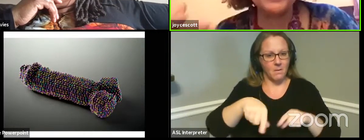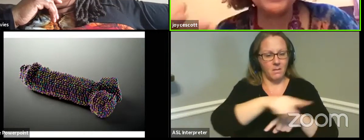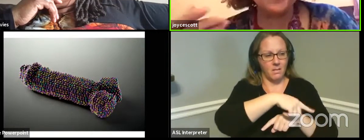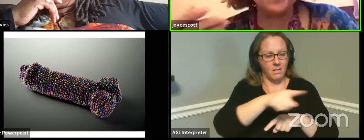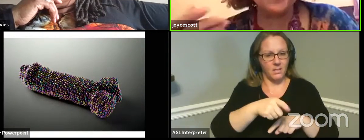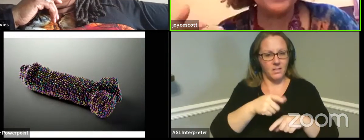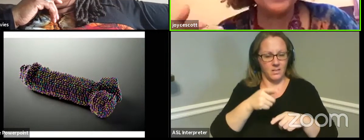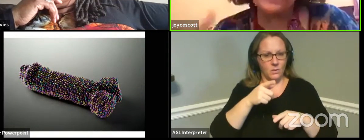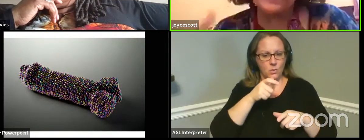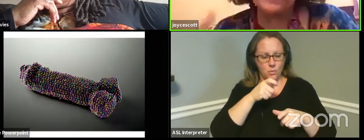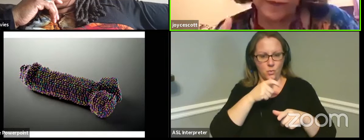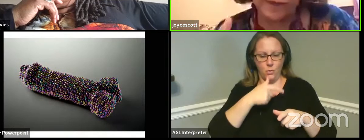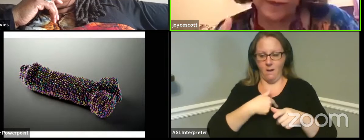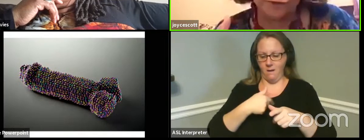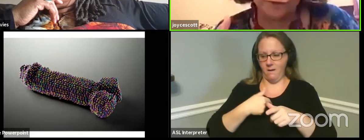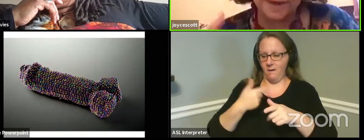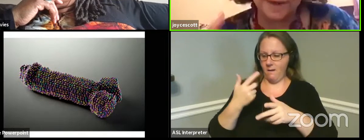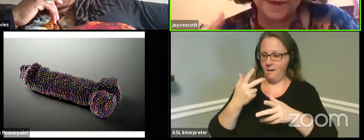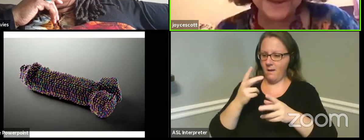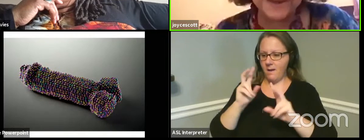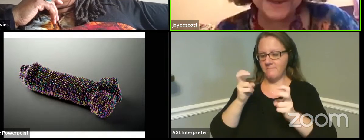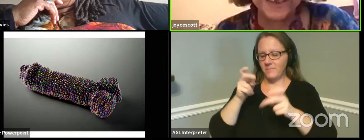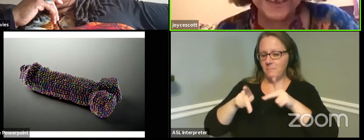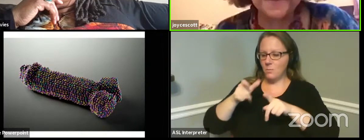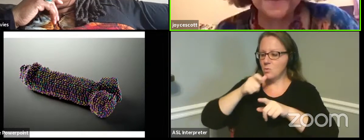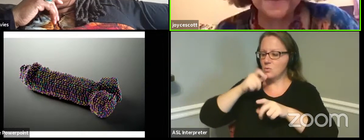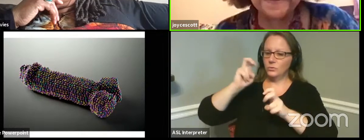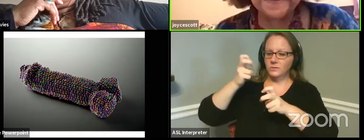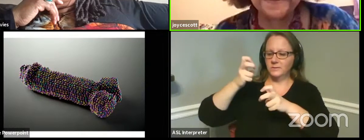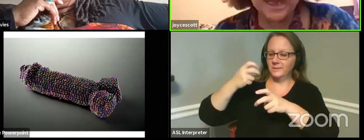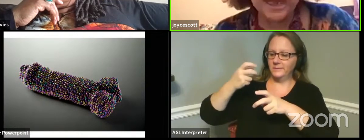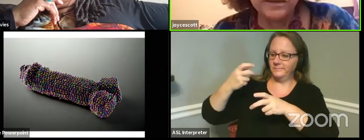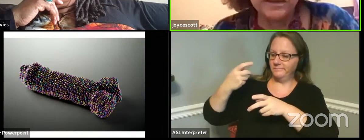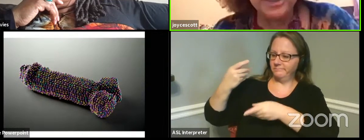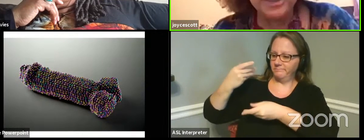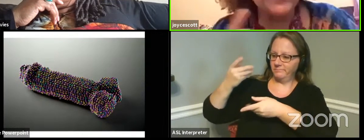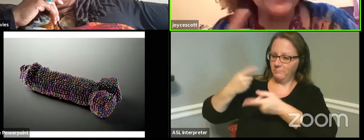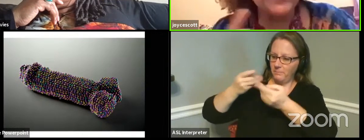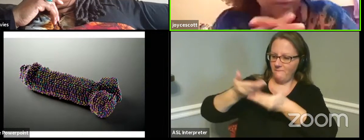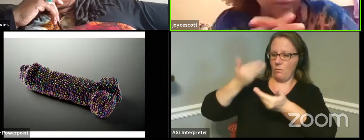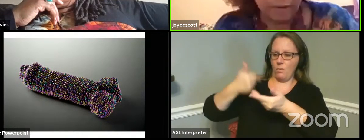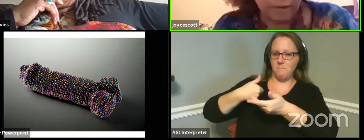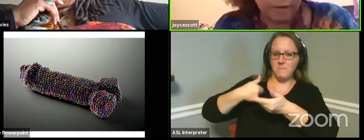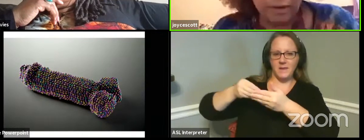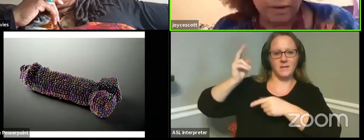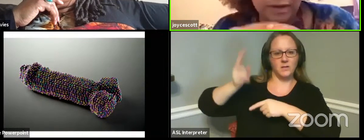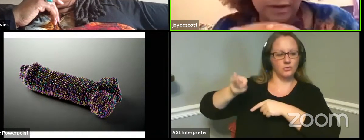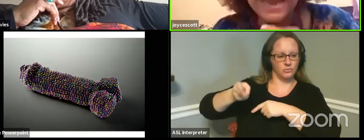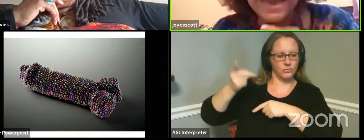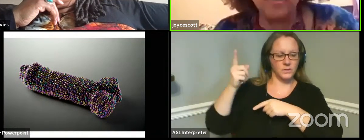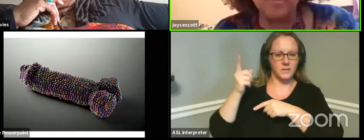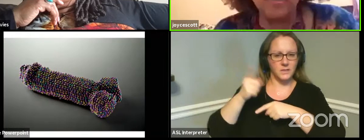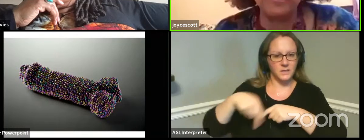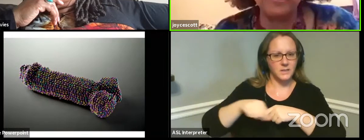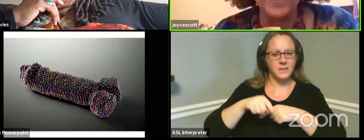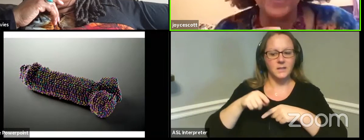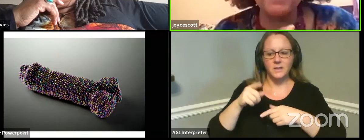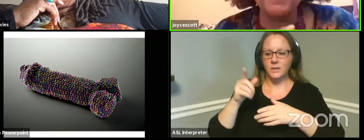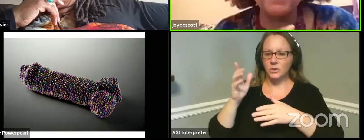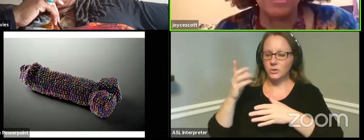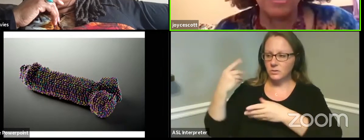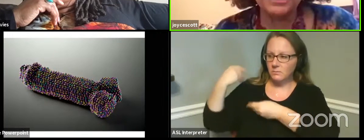I stand on. It's funny, that should come up when I say it. Because they told me